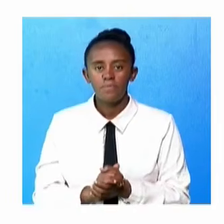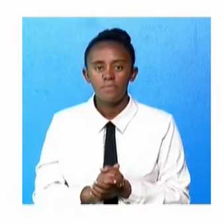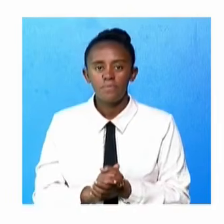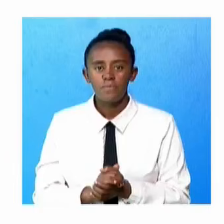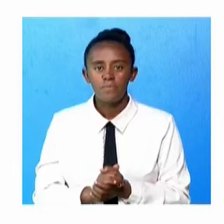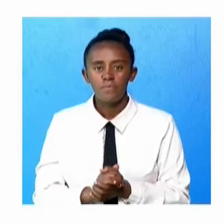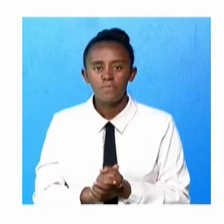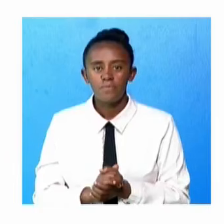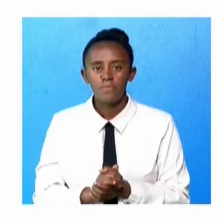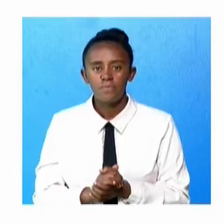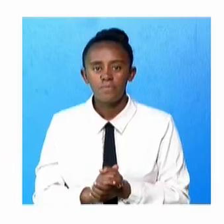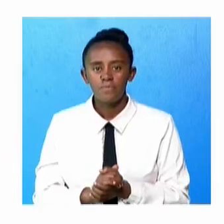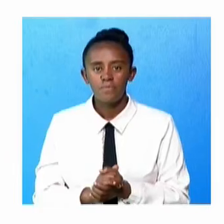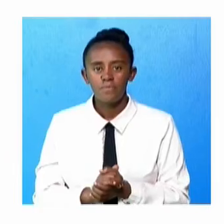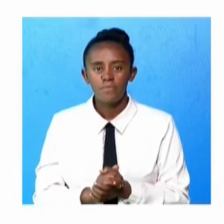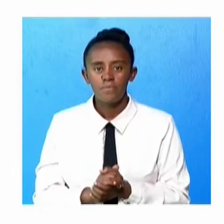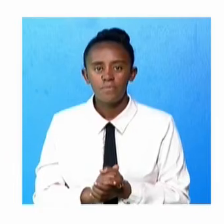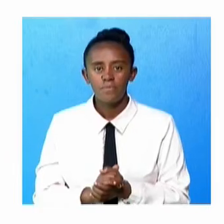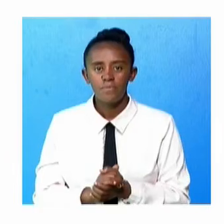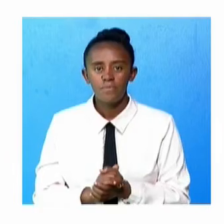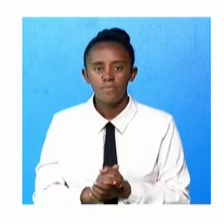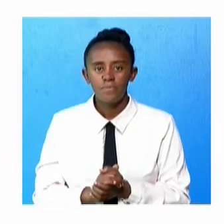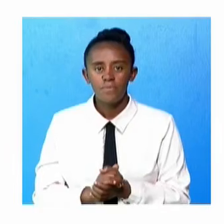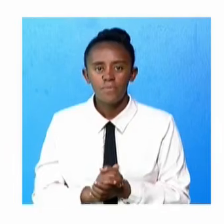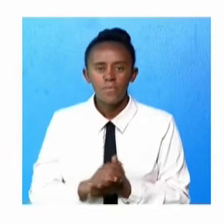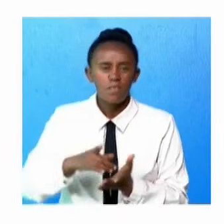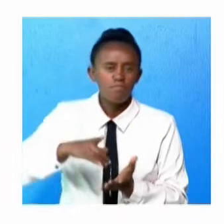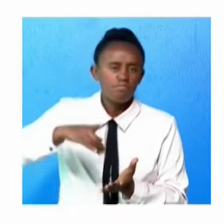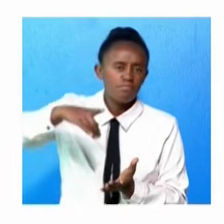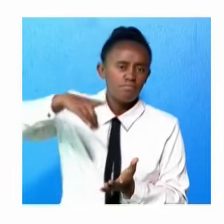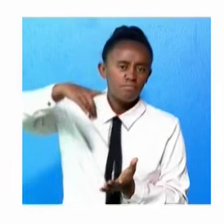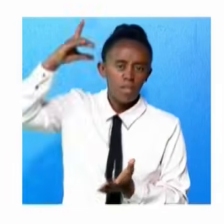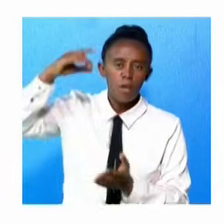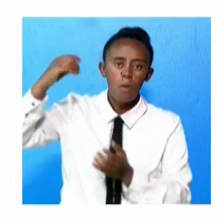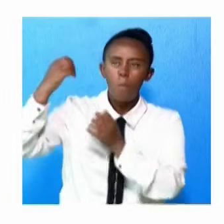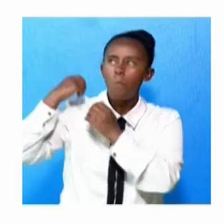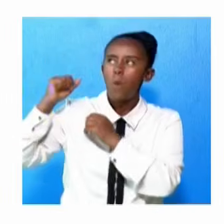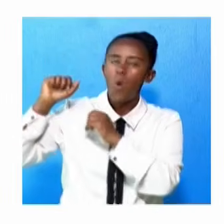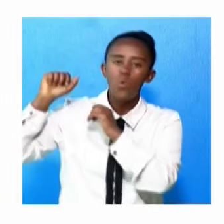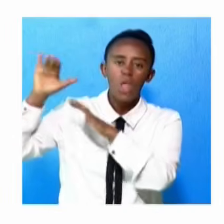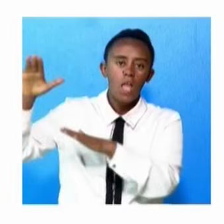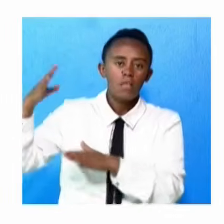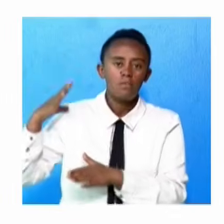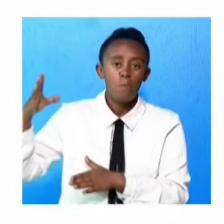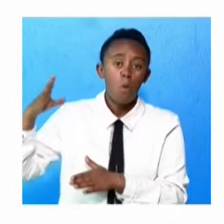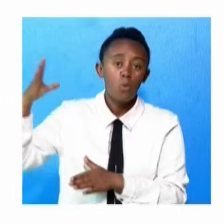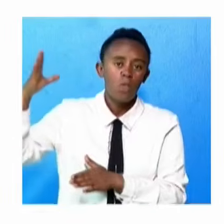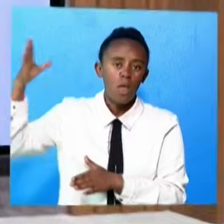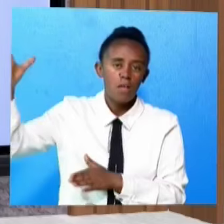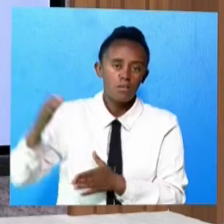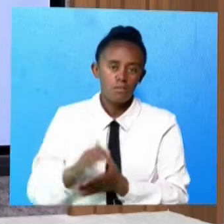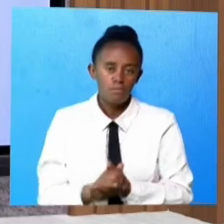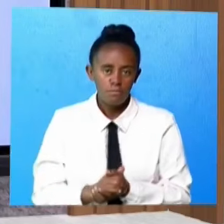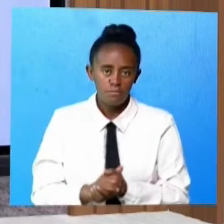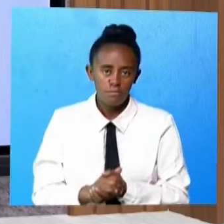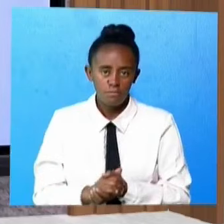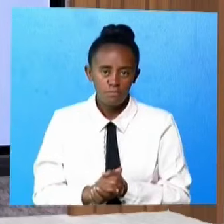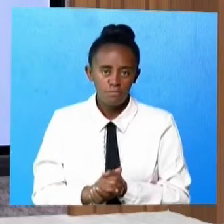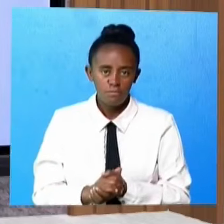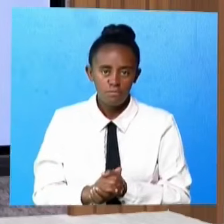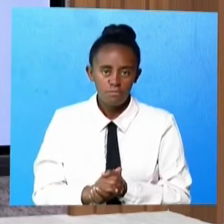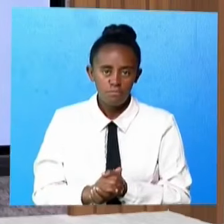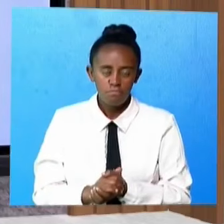higher mountain?